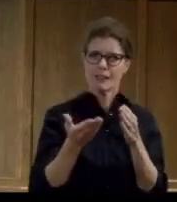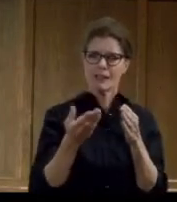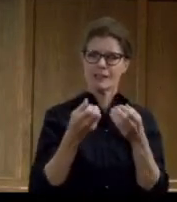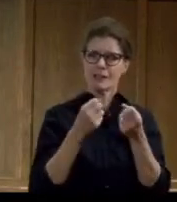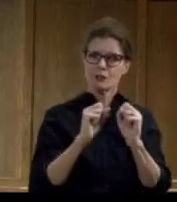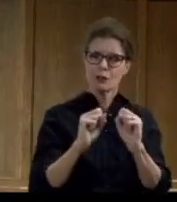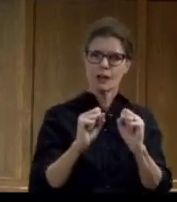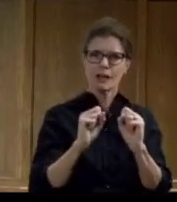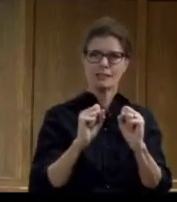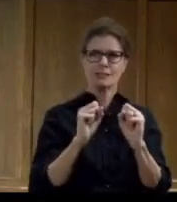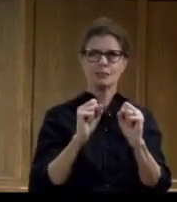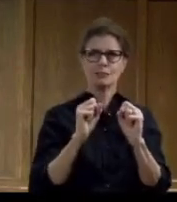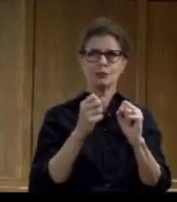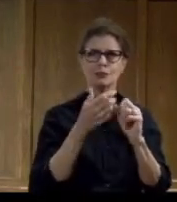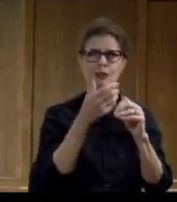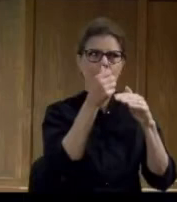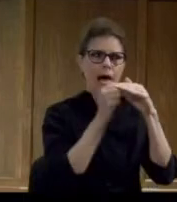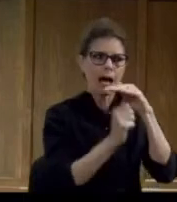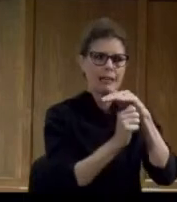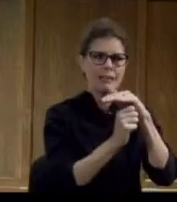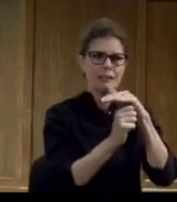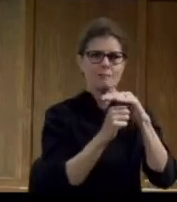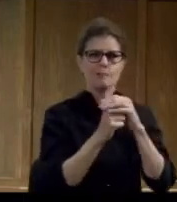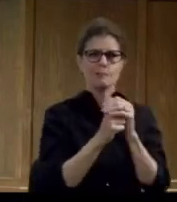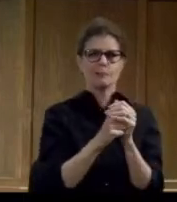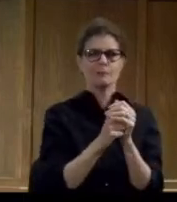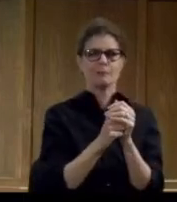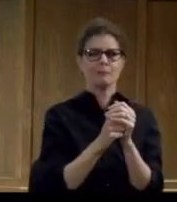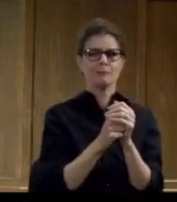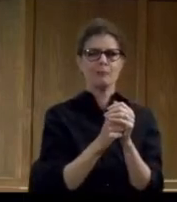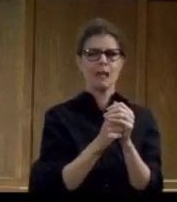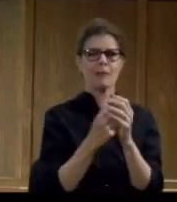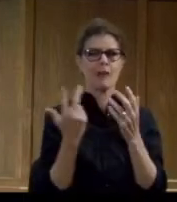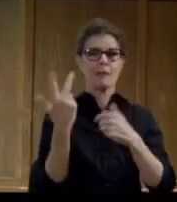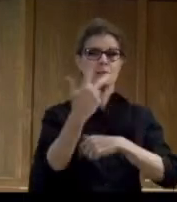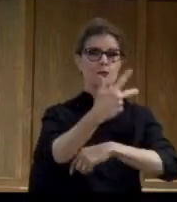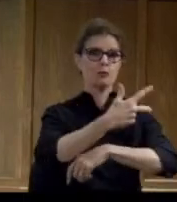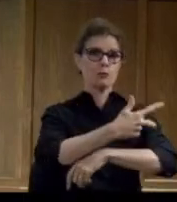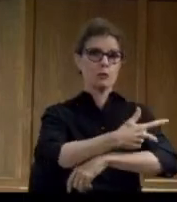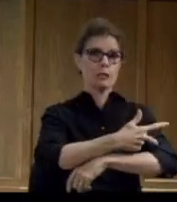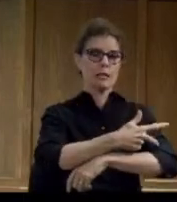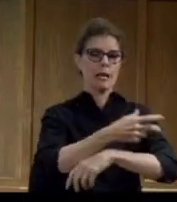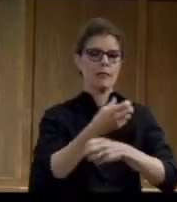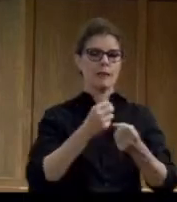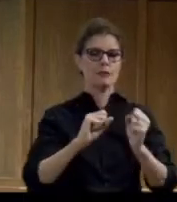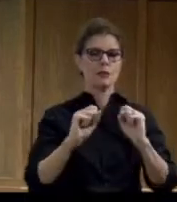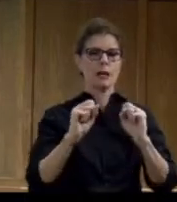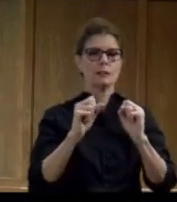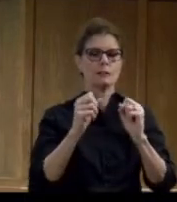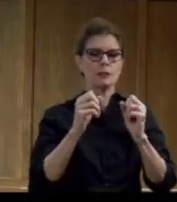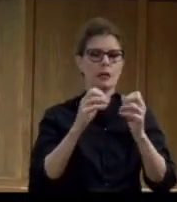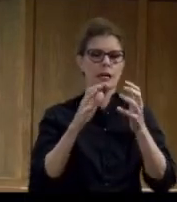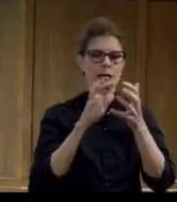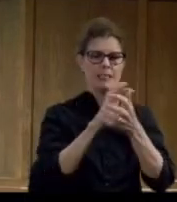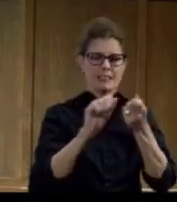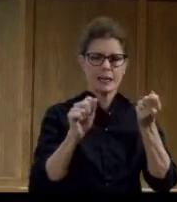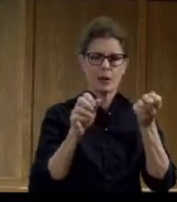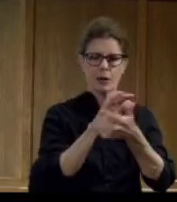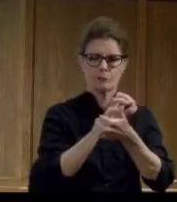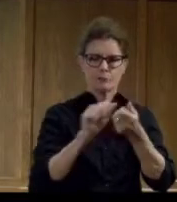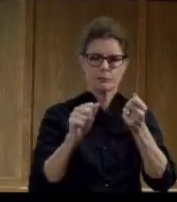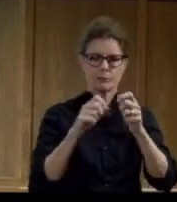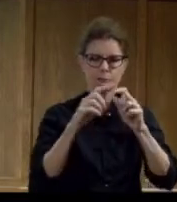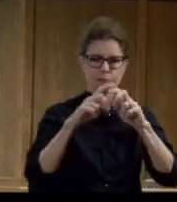this corruption that they had done in the past was they had this three-day period where they tried to shed millions and millions